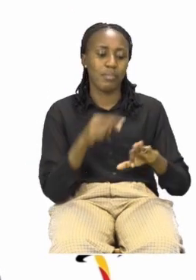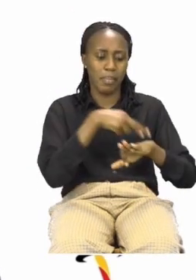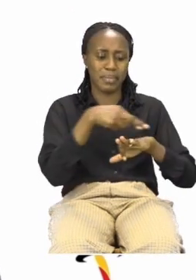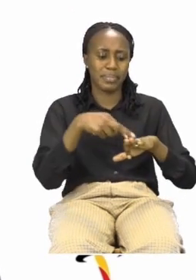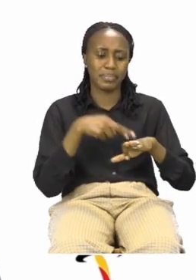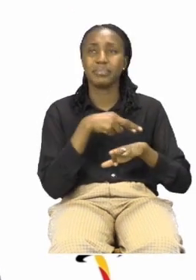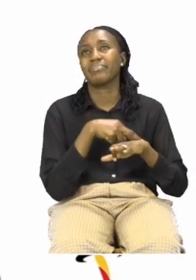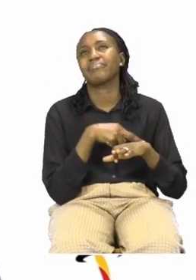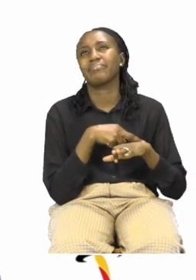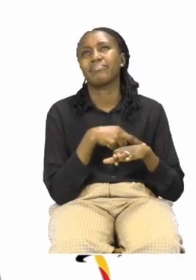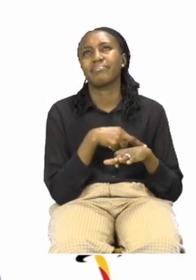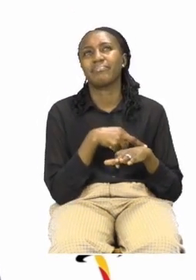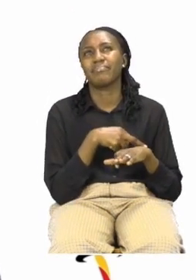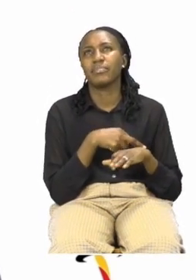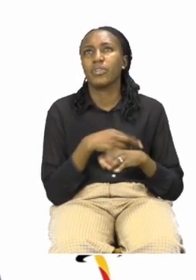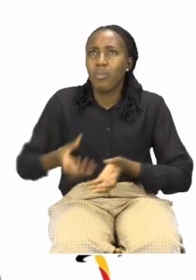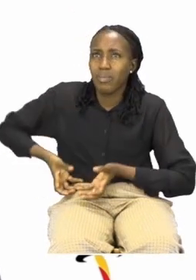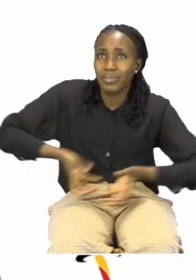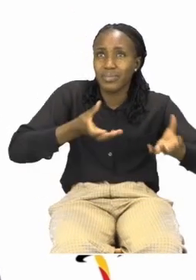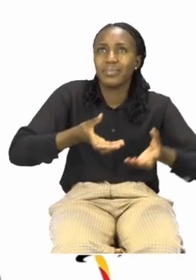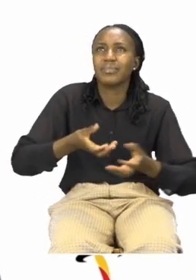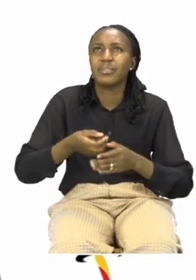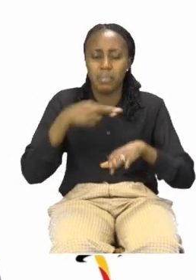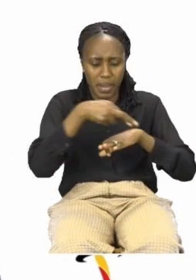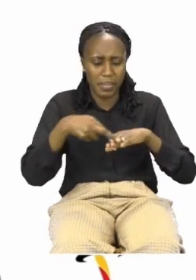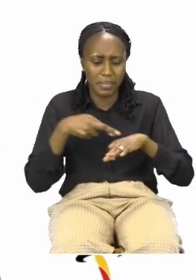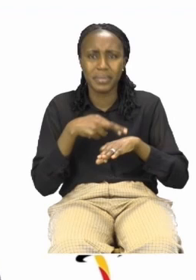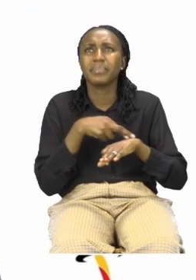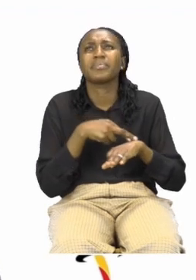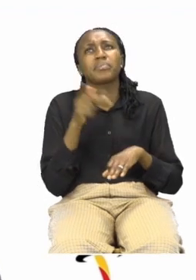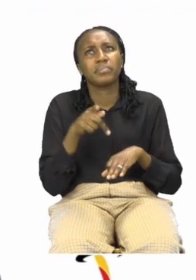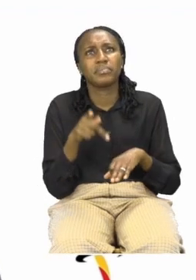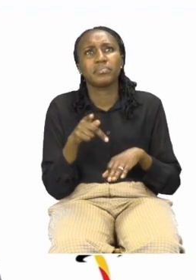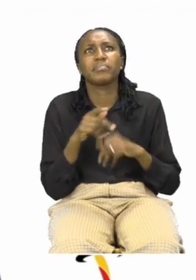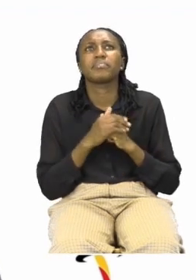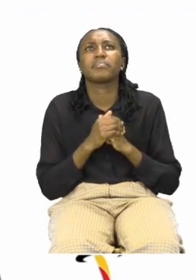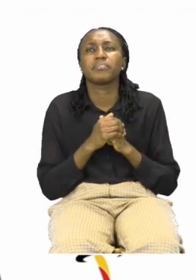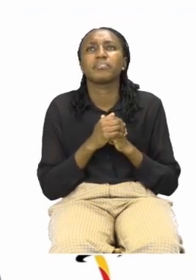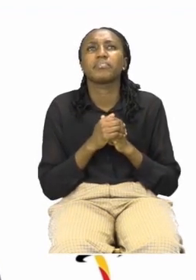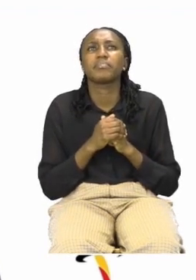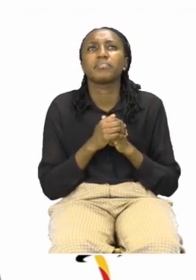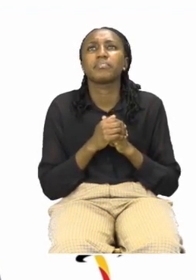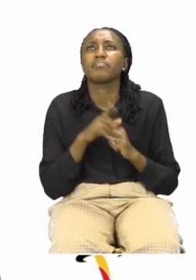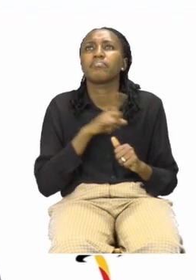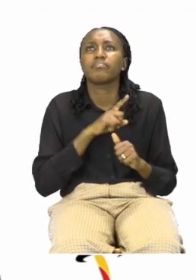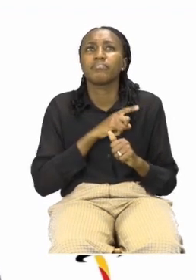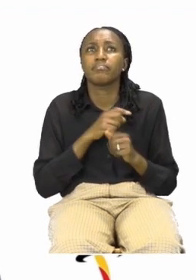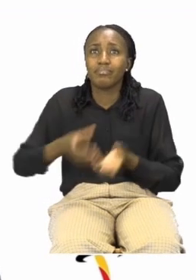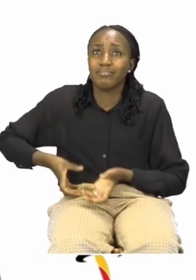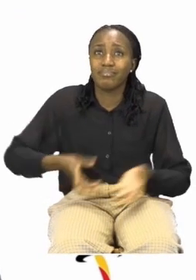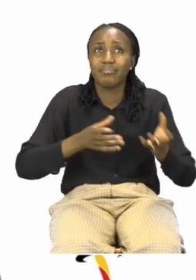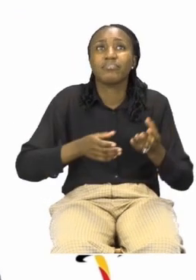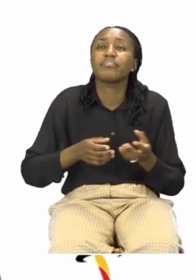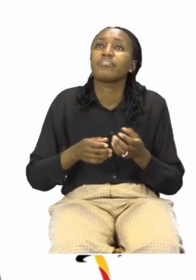this country. We also looked about rugby. Yes, why we looked at rugby? The aspect of social cohesion, because rugby also is one of the sport